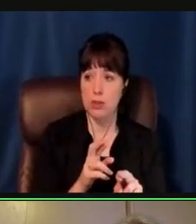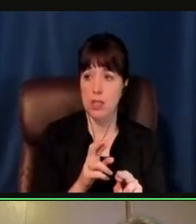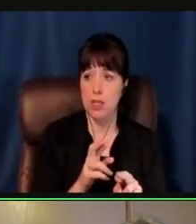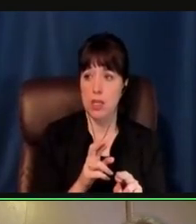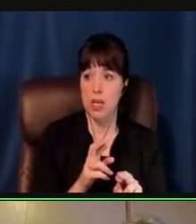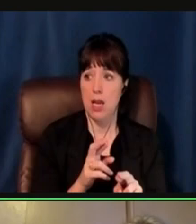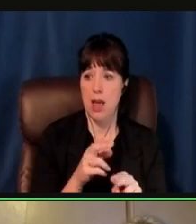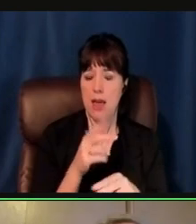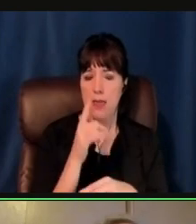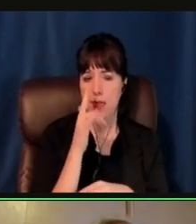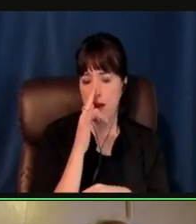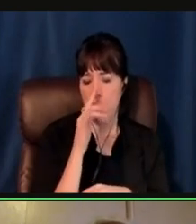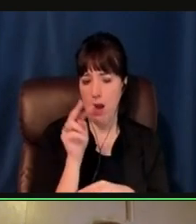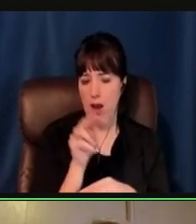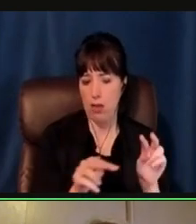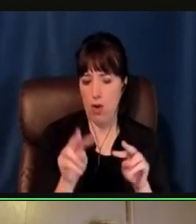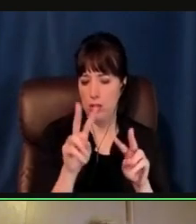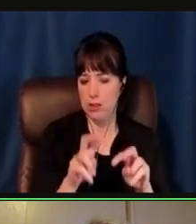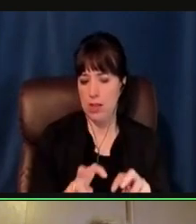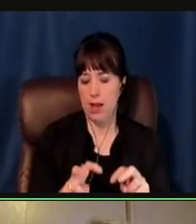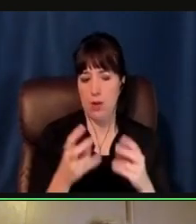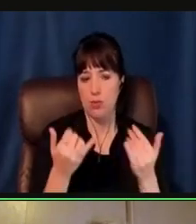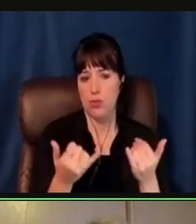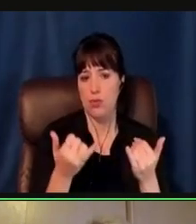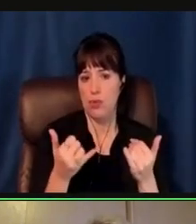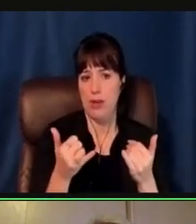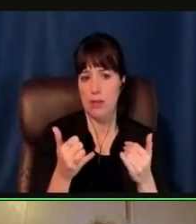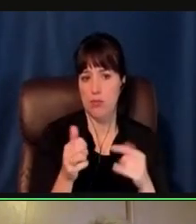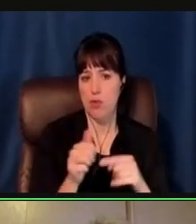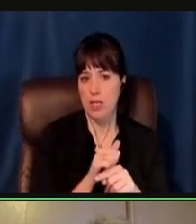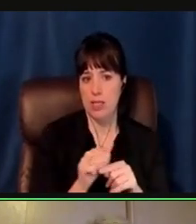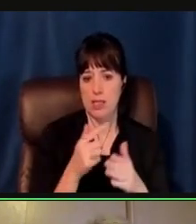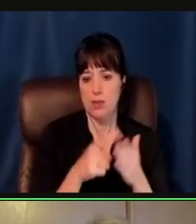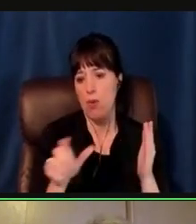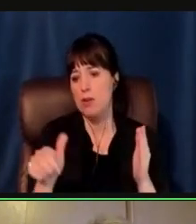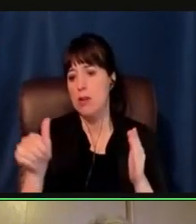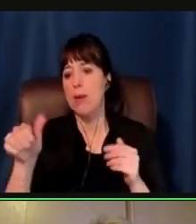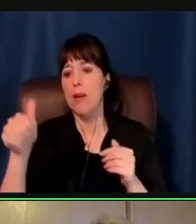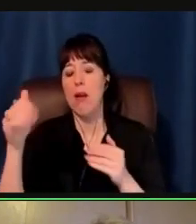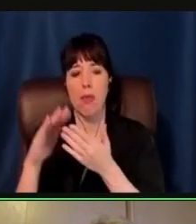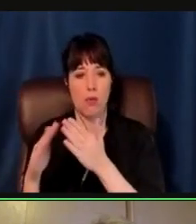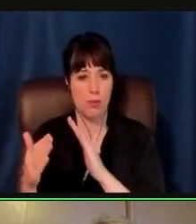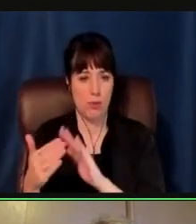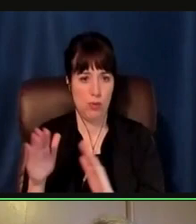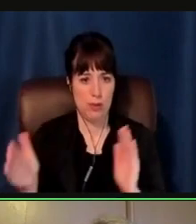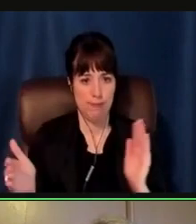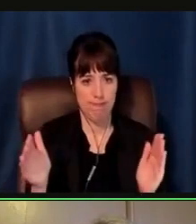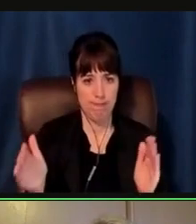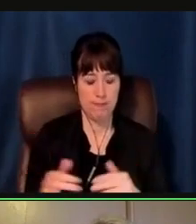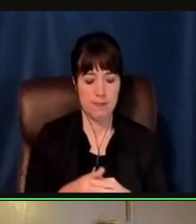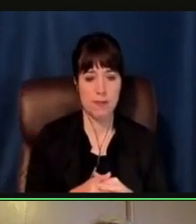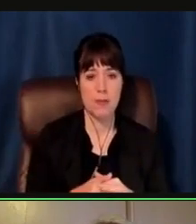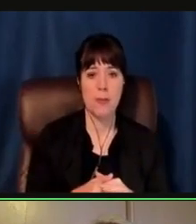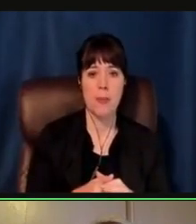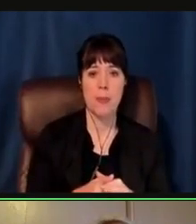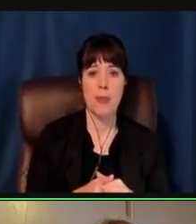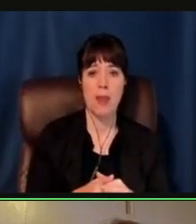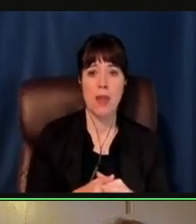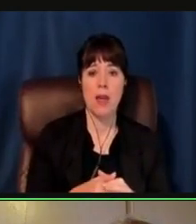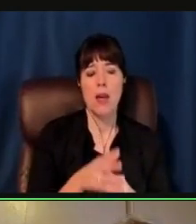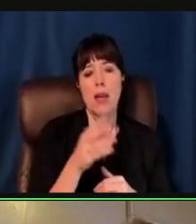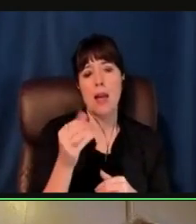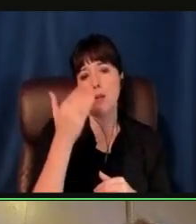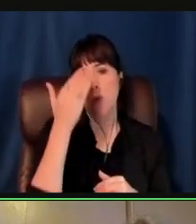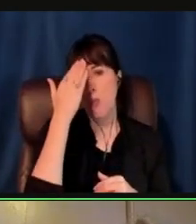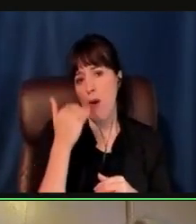that looks at current practices, what's occurring in other communities, and why